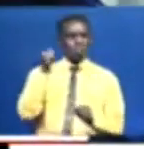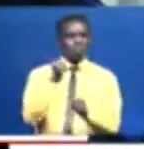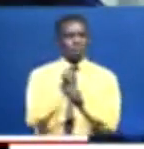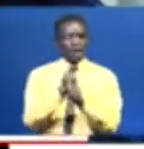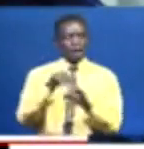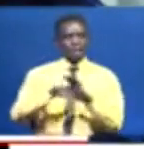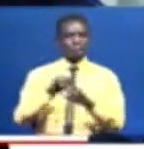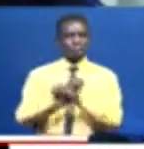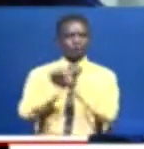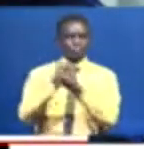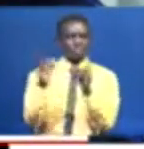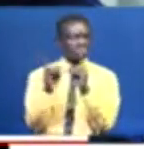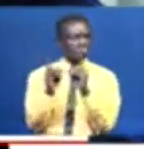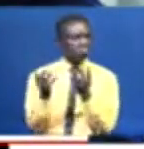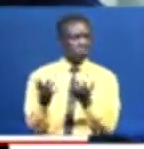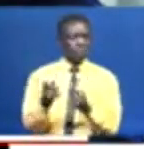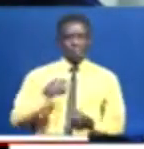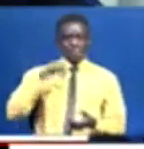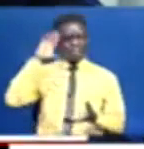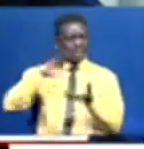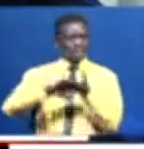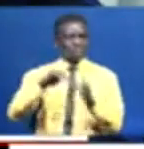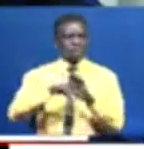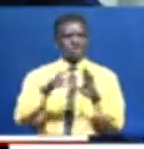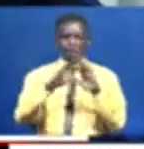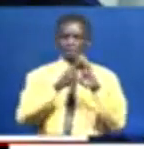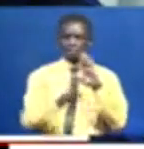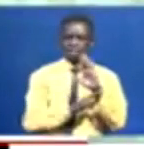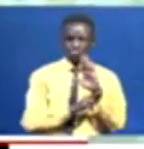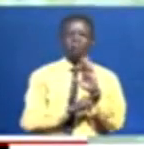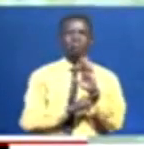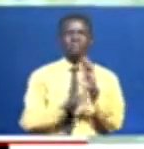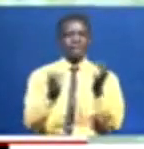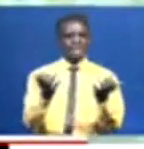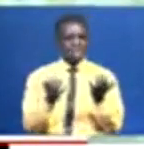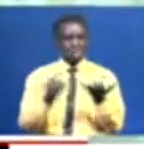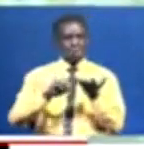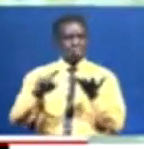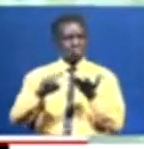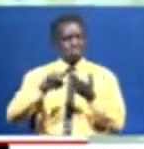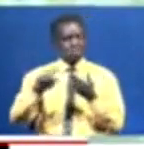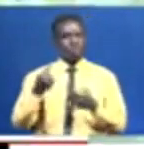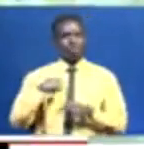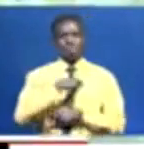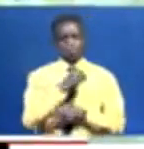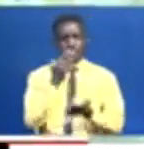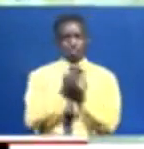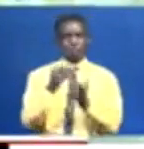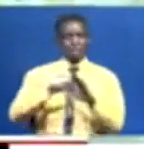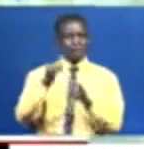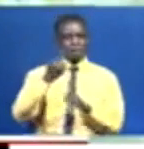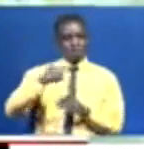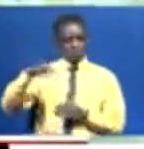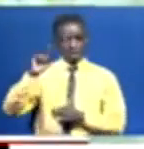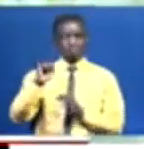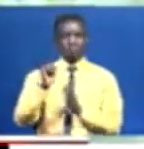do believe in terms of regulatory compliance requirements, we are in the right direction. We are on track.